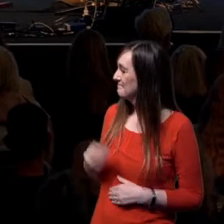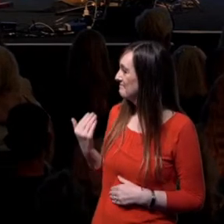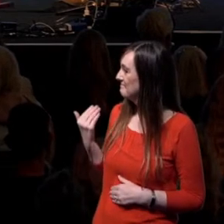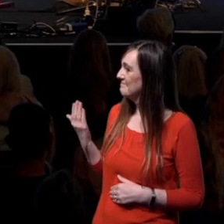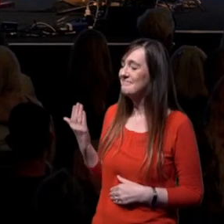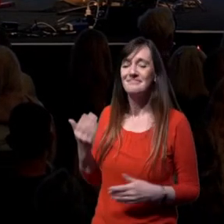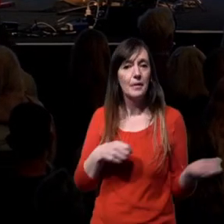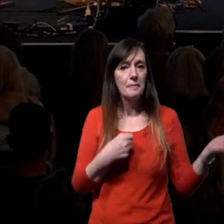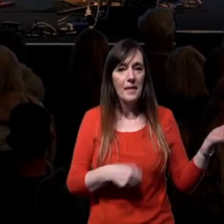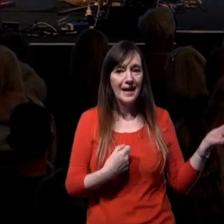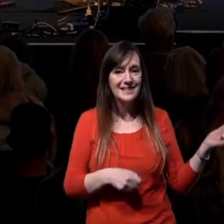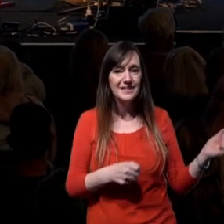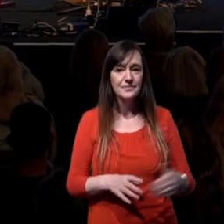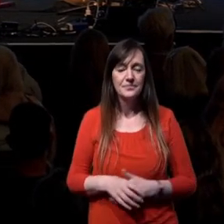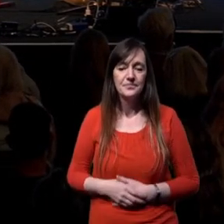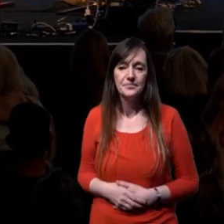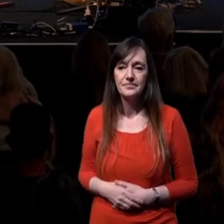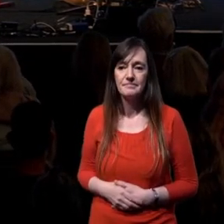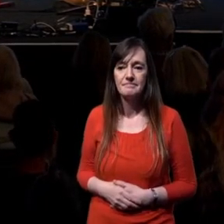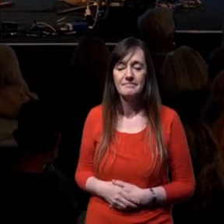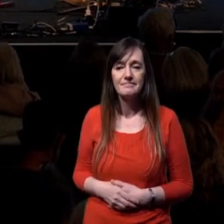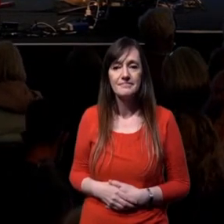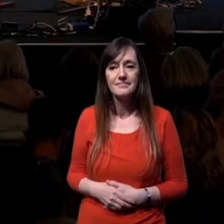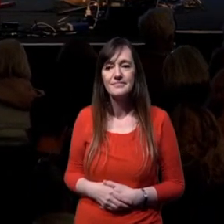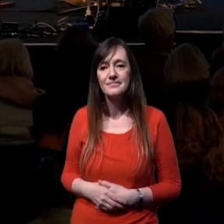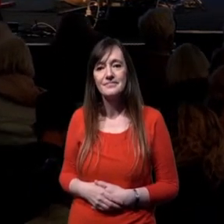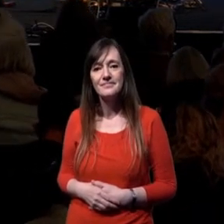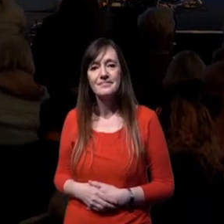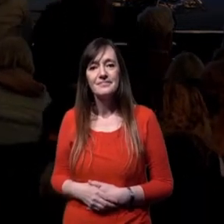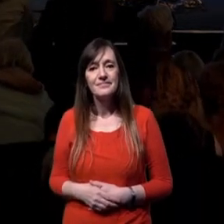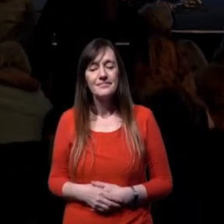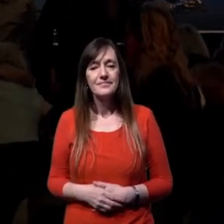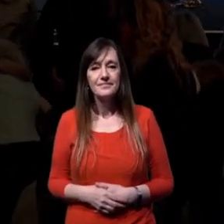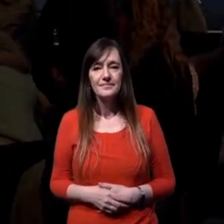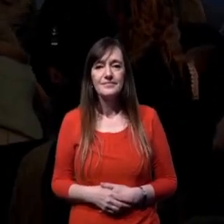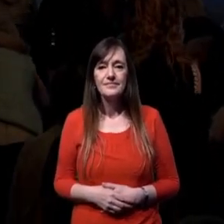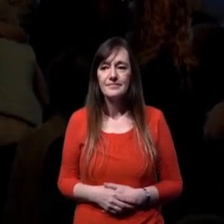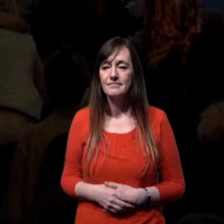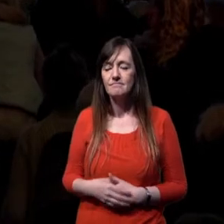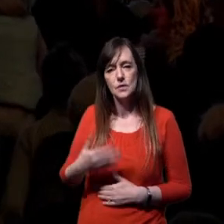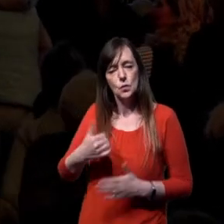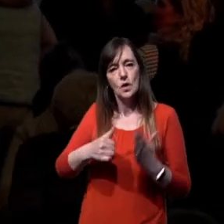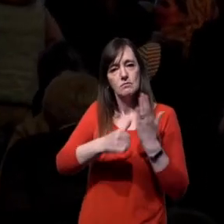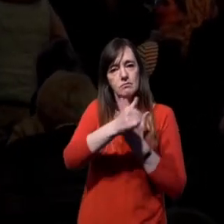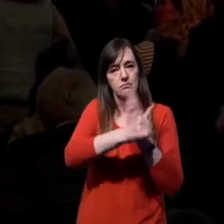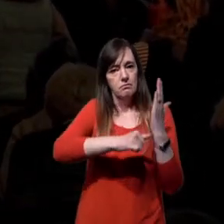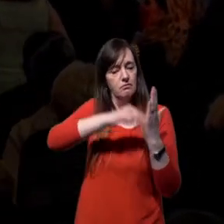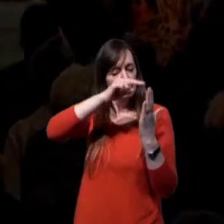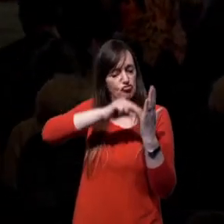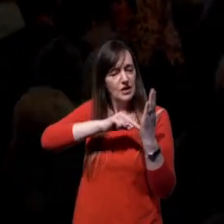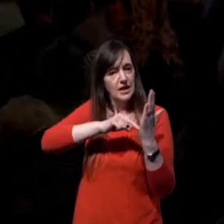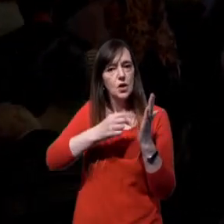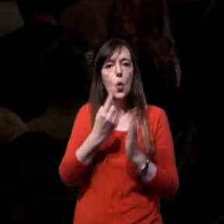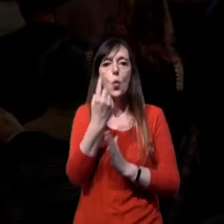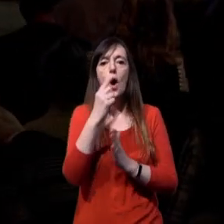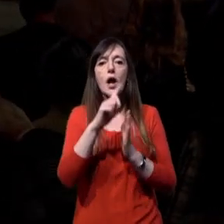Vand. Thanks, Kaz. Let's stand to our feet together and praise our God. Just want to read something to you from 1 John.